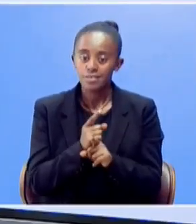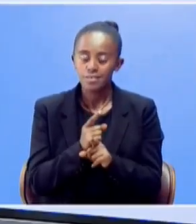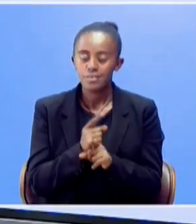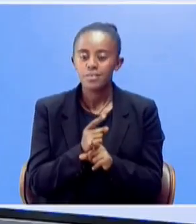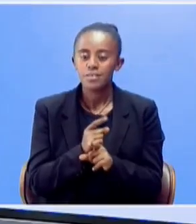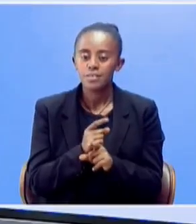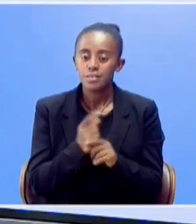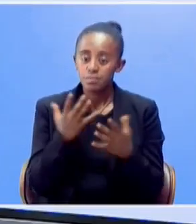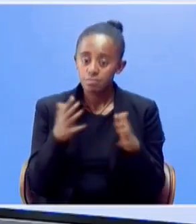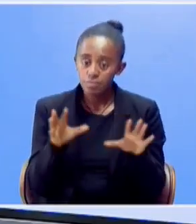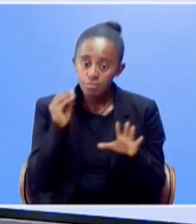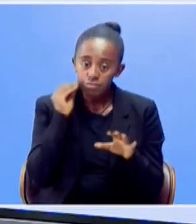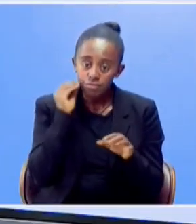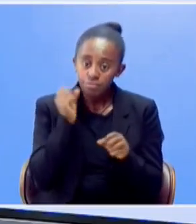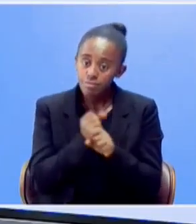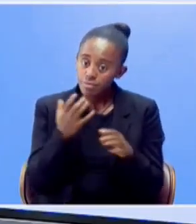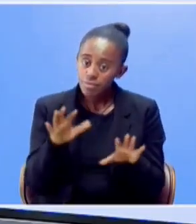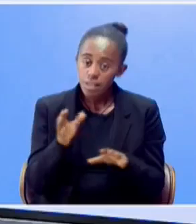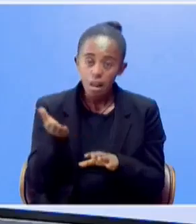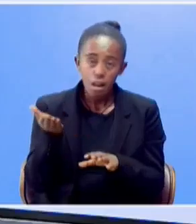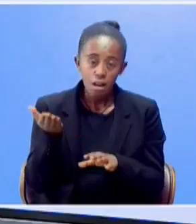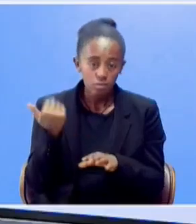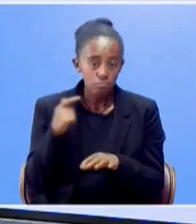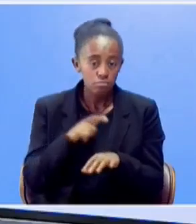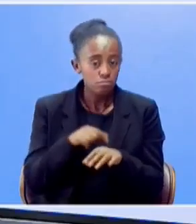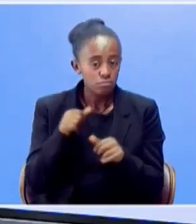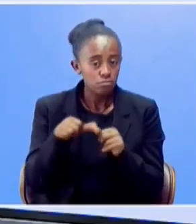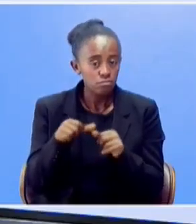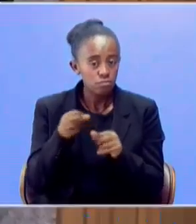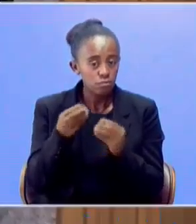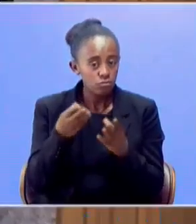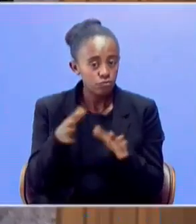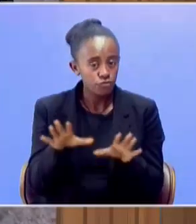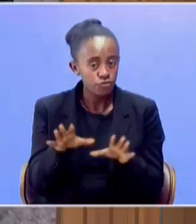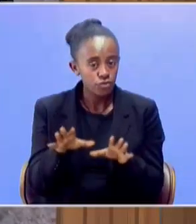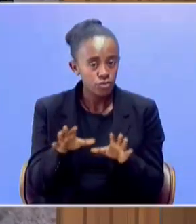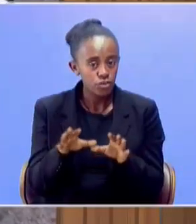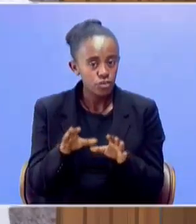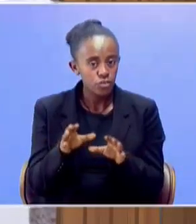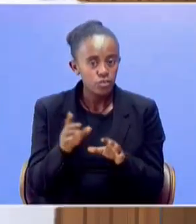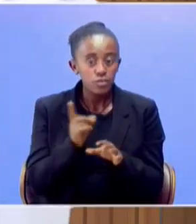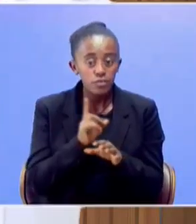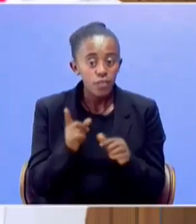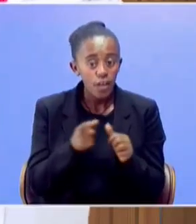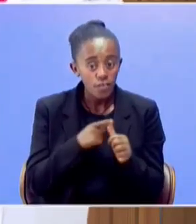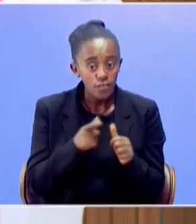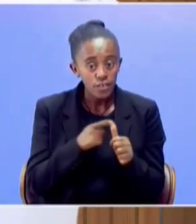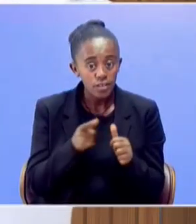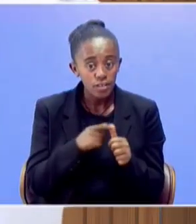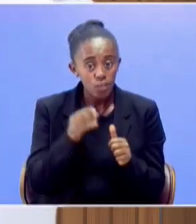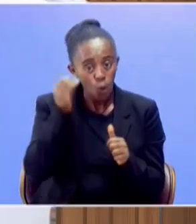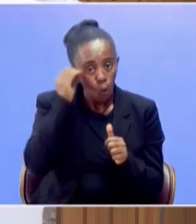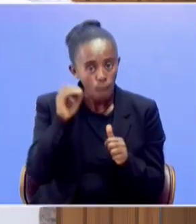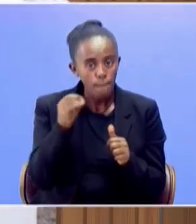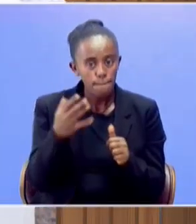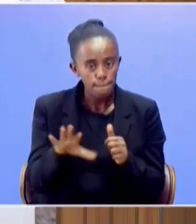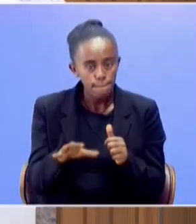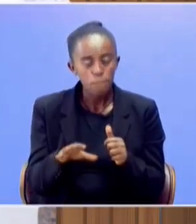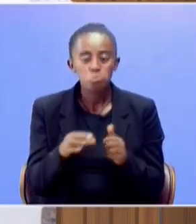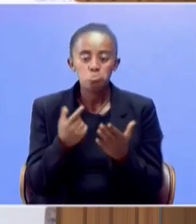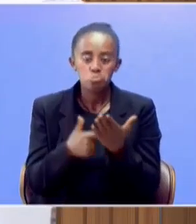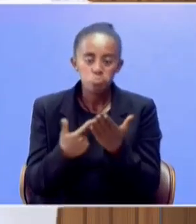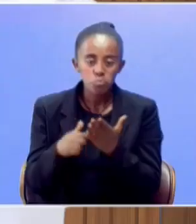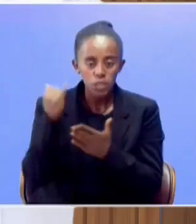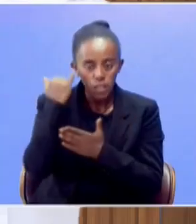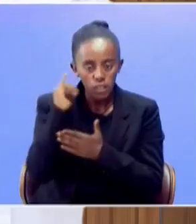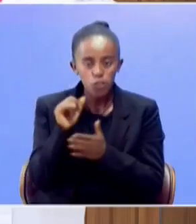Have you done the homework, by the way? I remember your homework. What have we done last time? First, we asked for opinion on some issues,